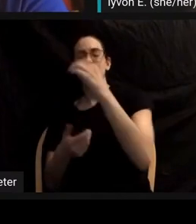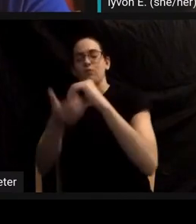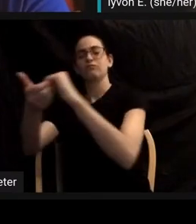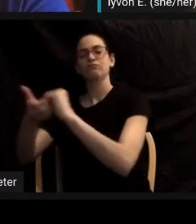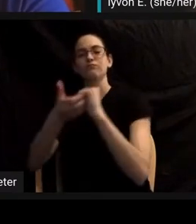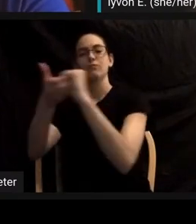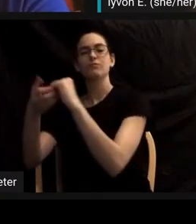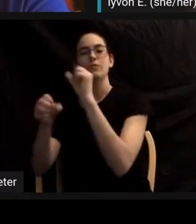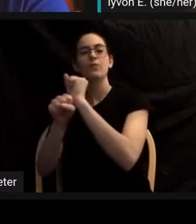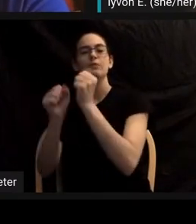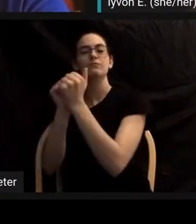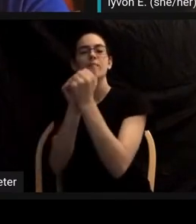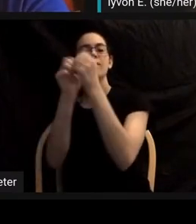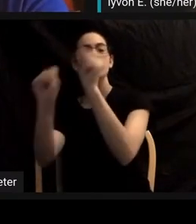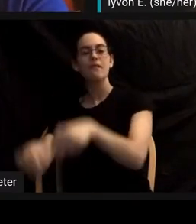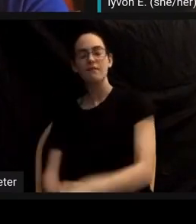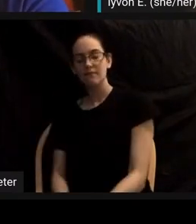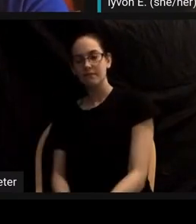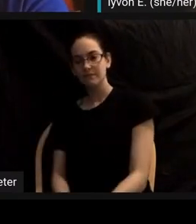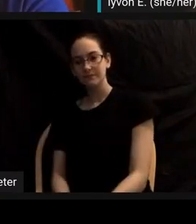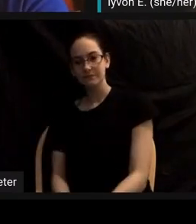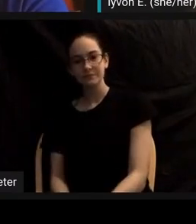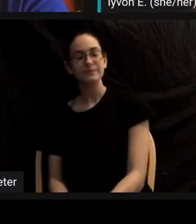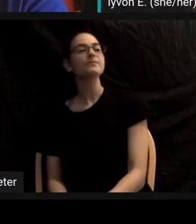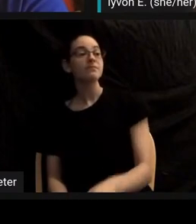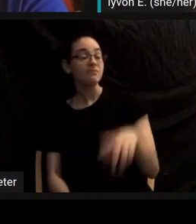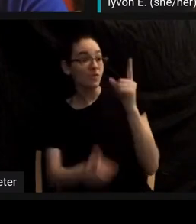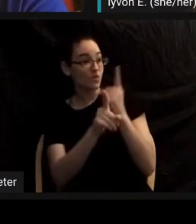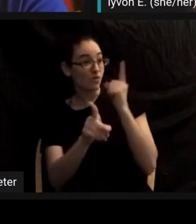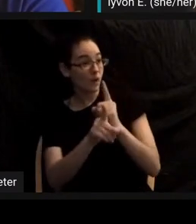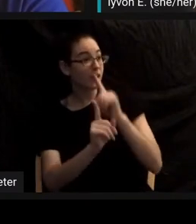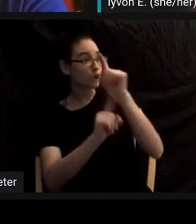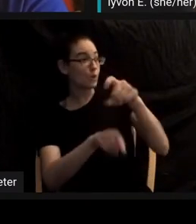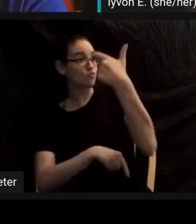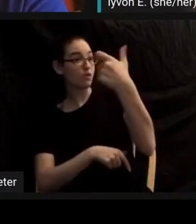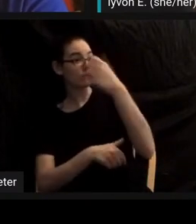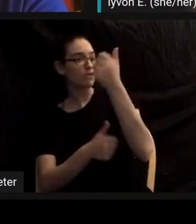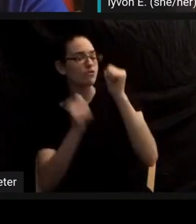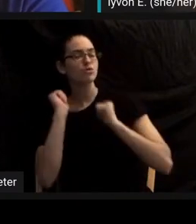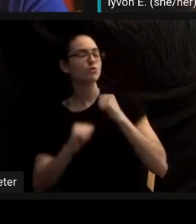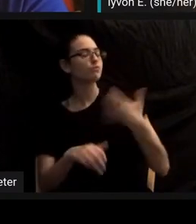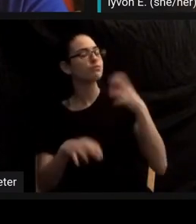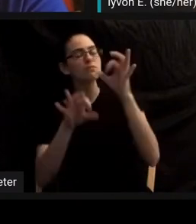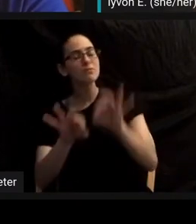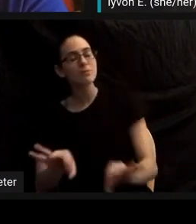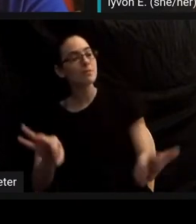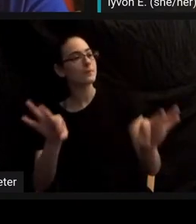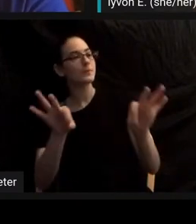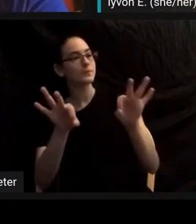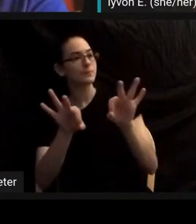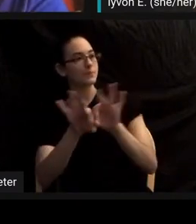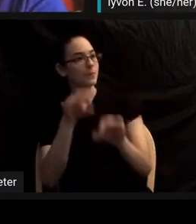collaborators. Yeah, that's so true. Going to shows, super important, especially going to shows in as